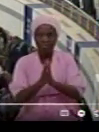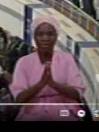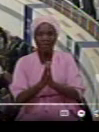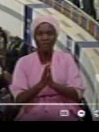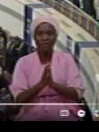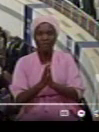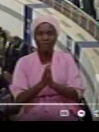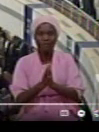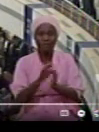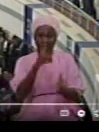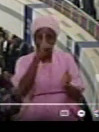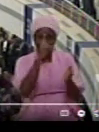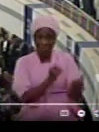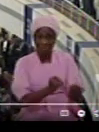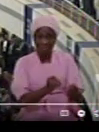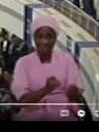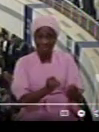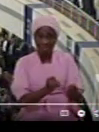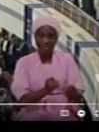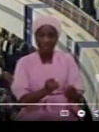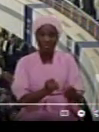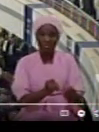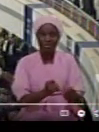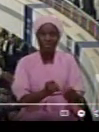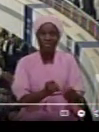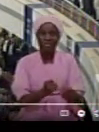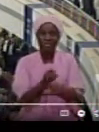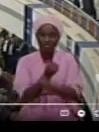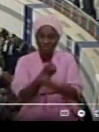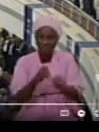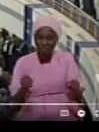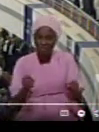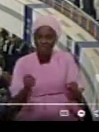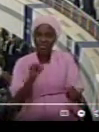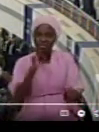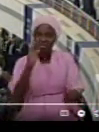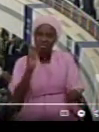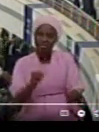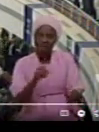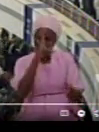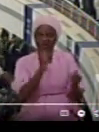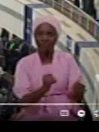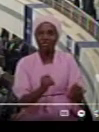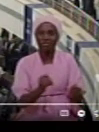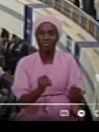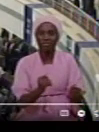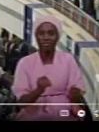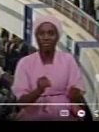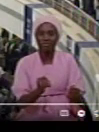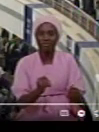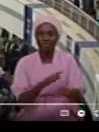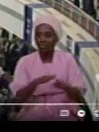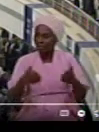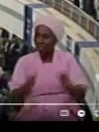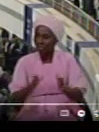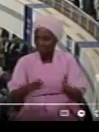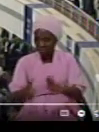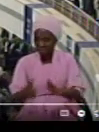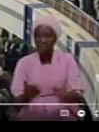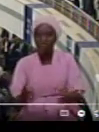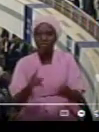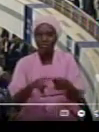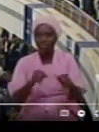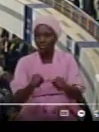You're turned away from sin. Don't allow dead faith to continue. Faith must have